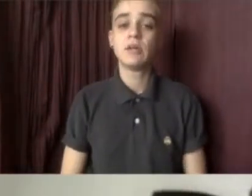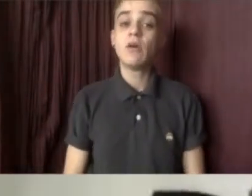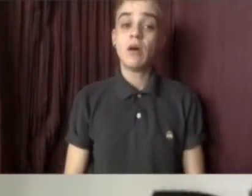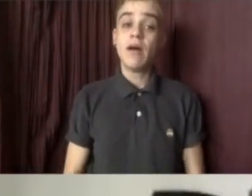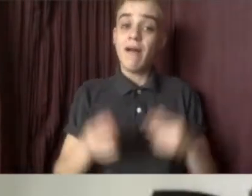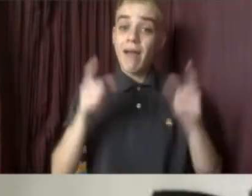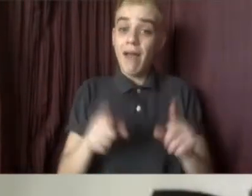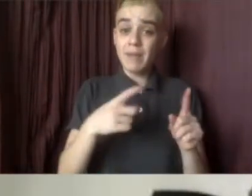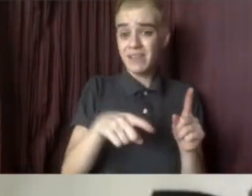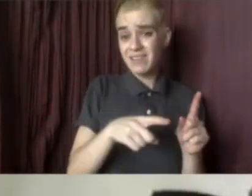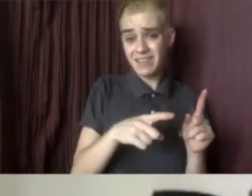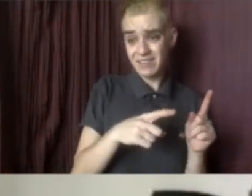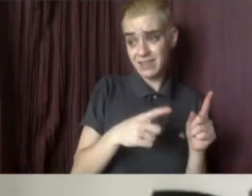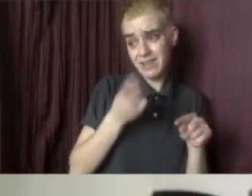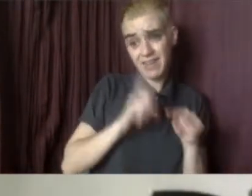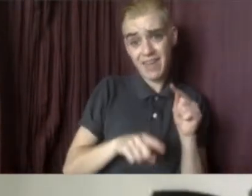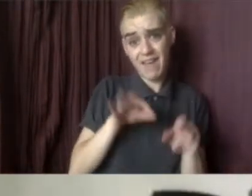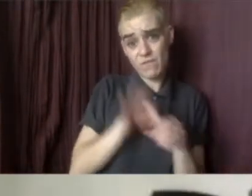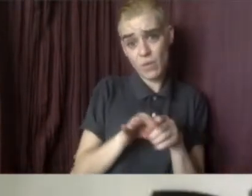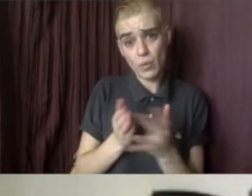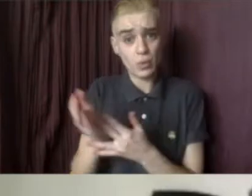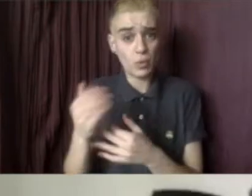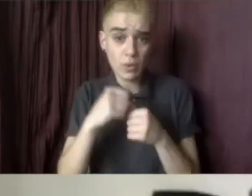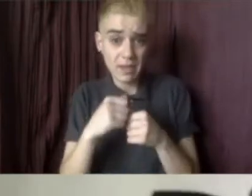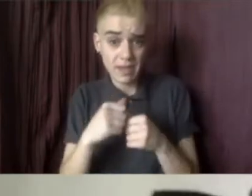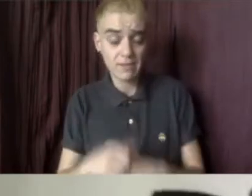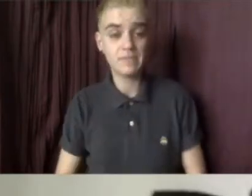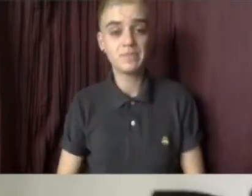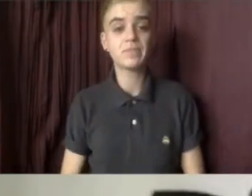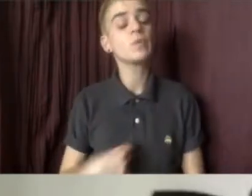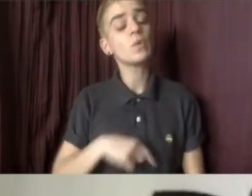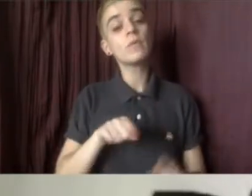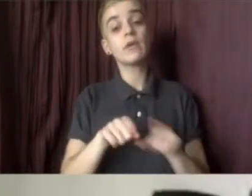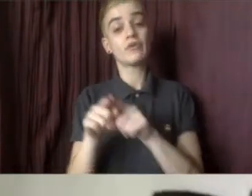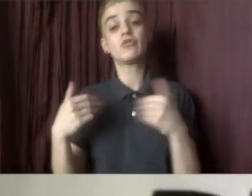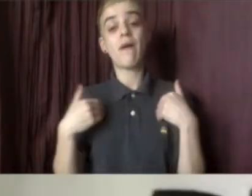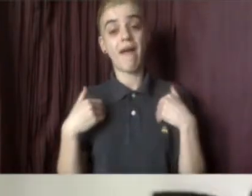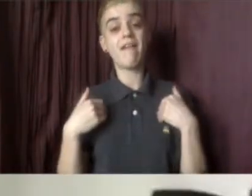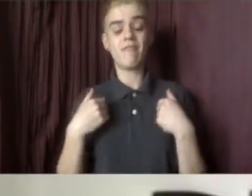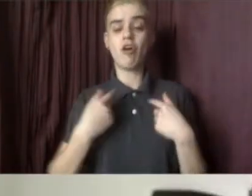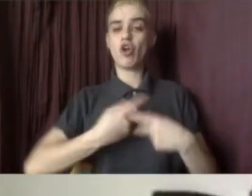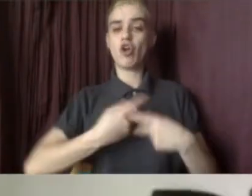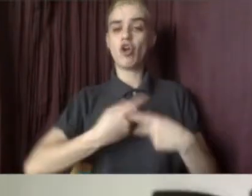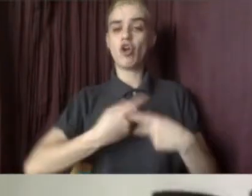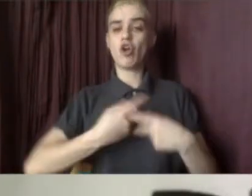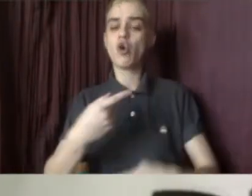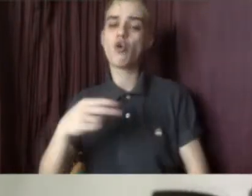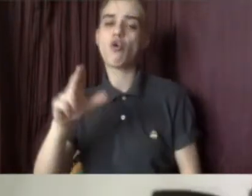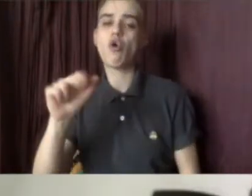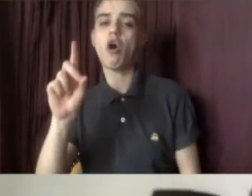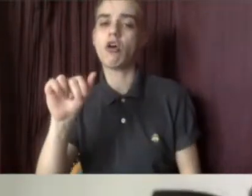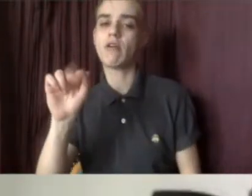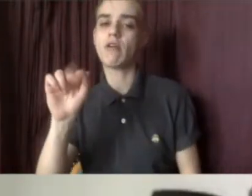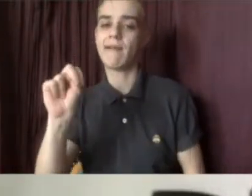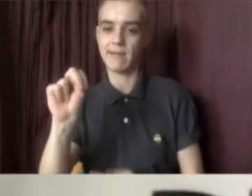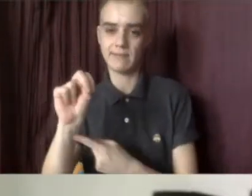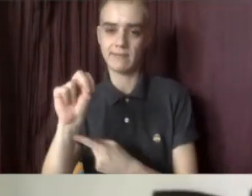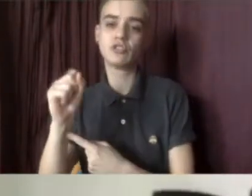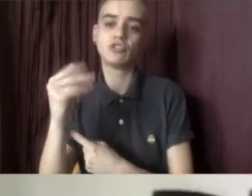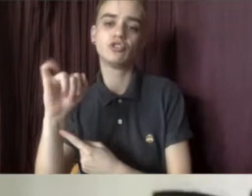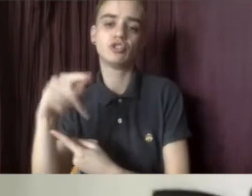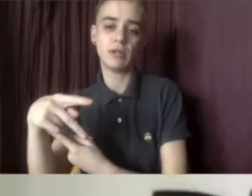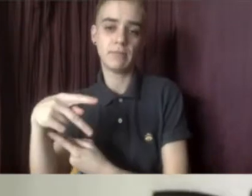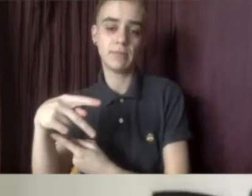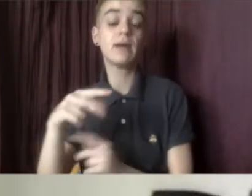to be Jane's guardian. I'm going to be John's guardian. And that guardian is in charge of all of their life, not just their